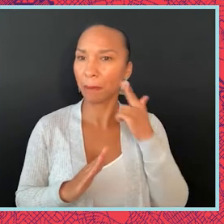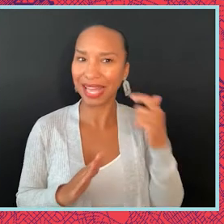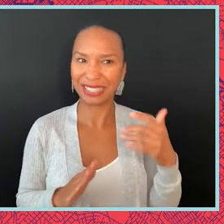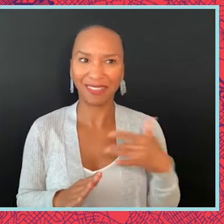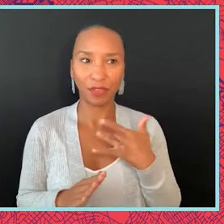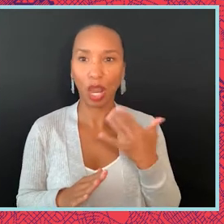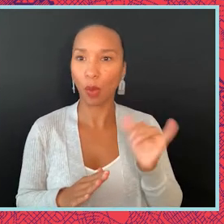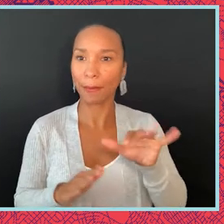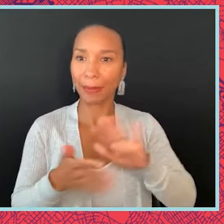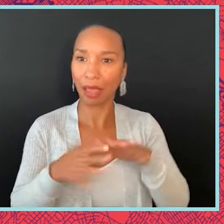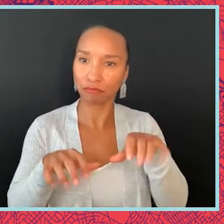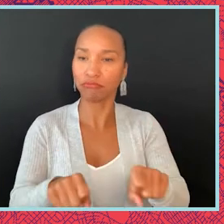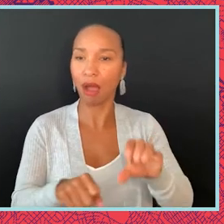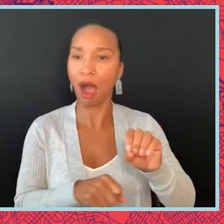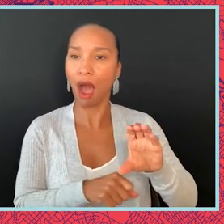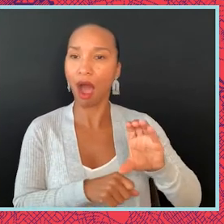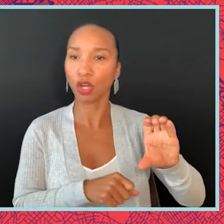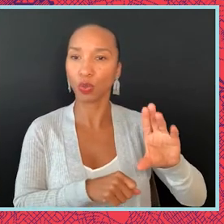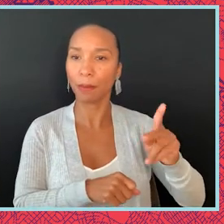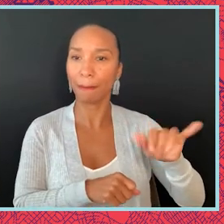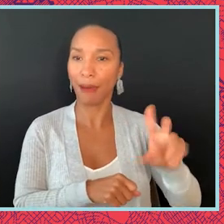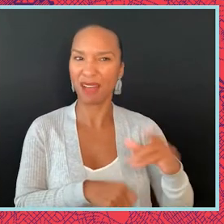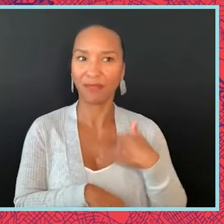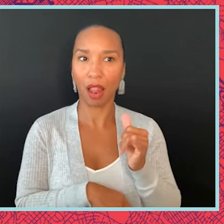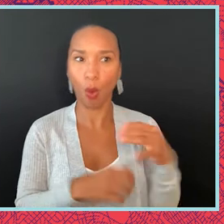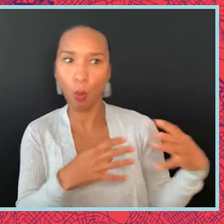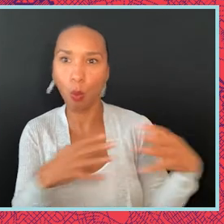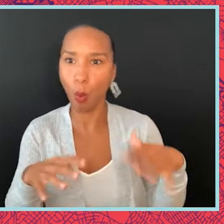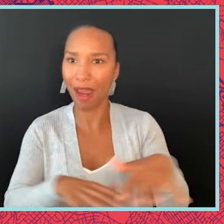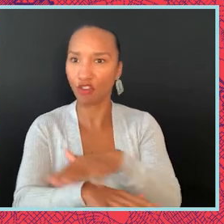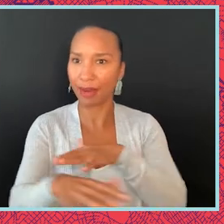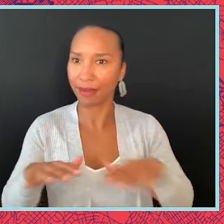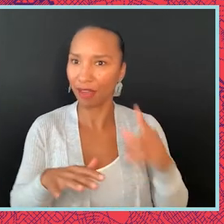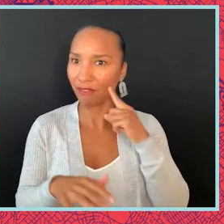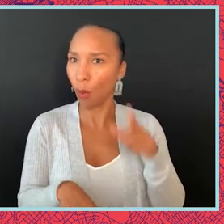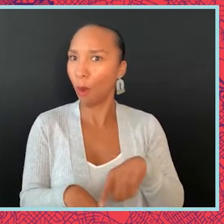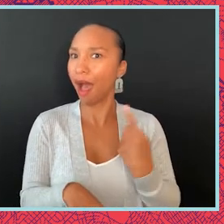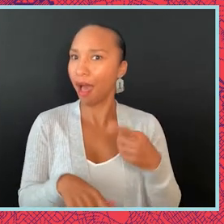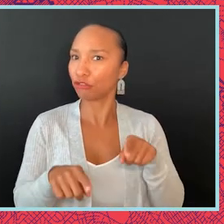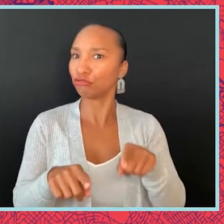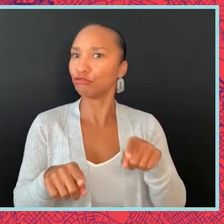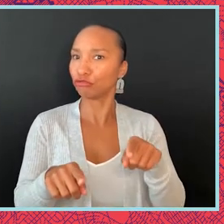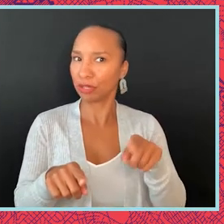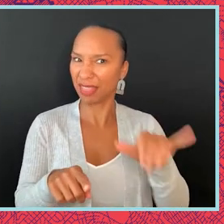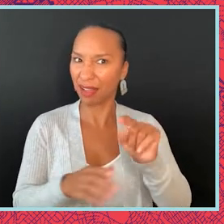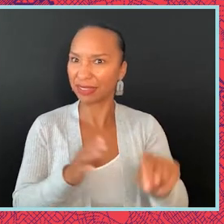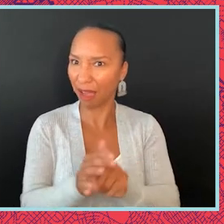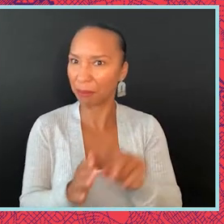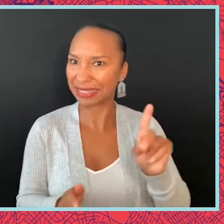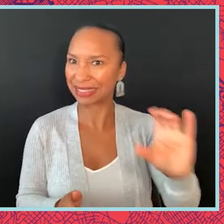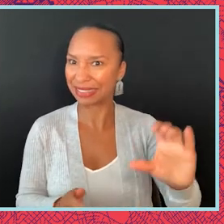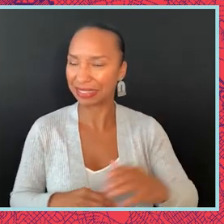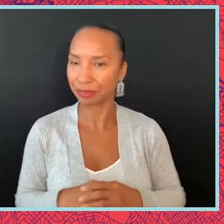because it basically became occupied and felt like a war zone for a while here in the